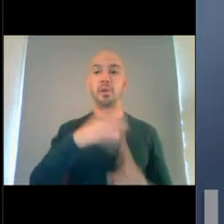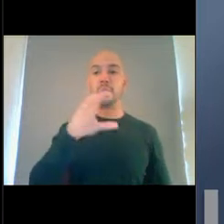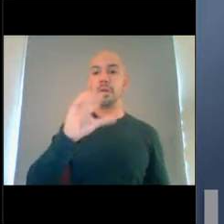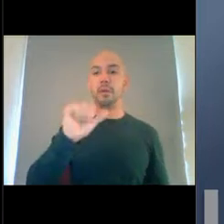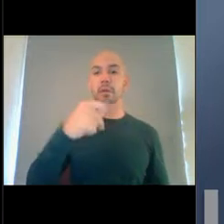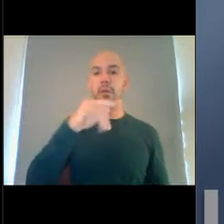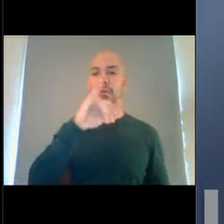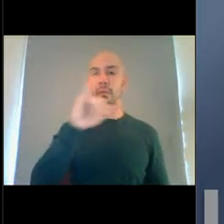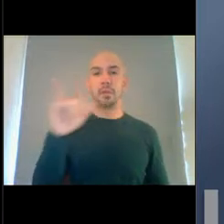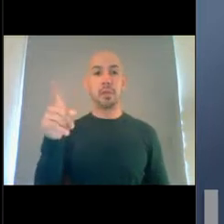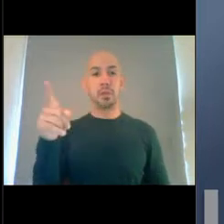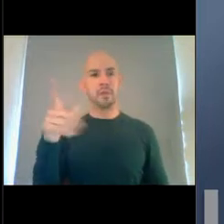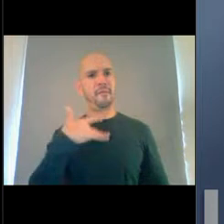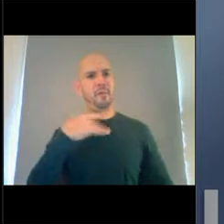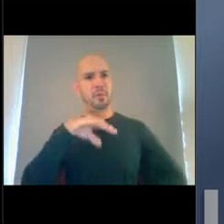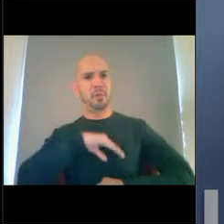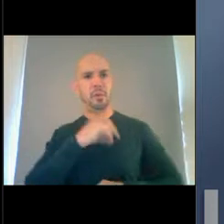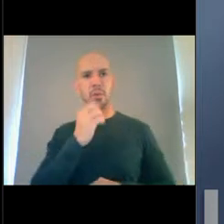follow-up to that